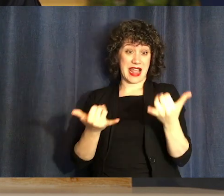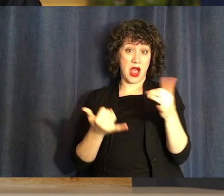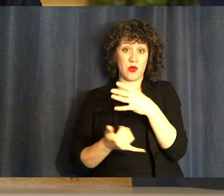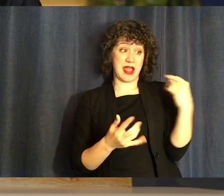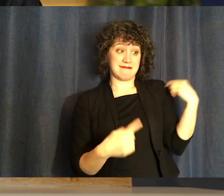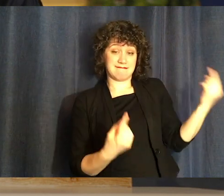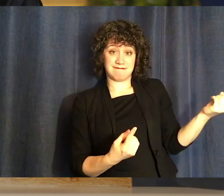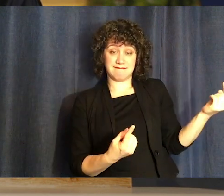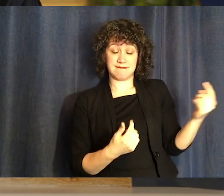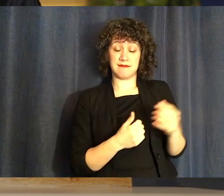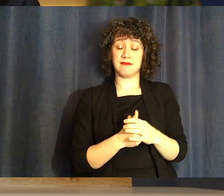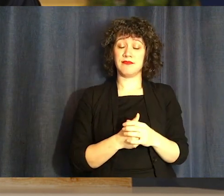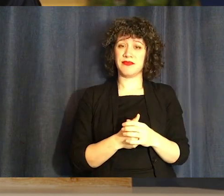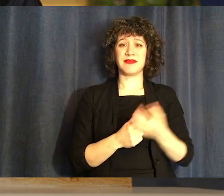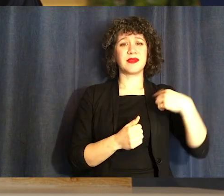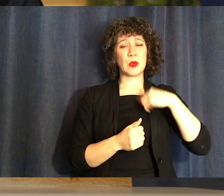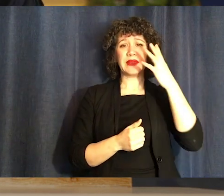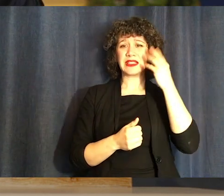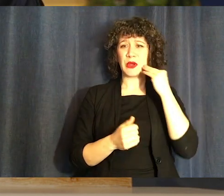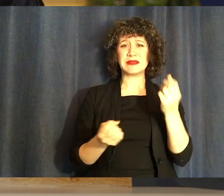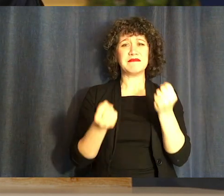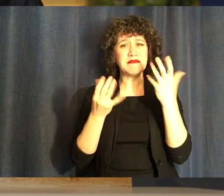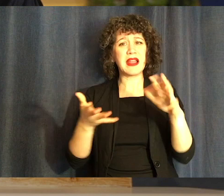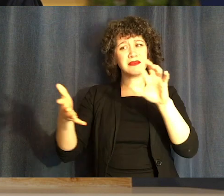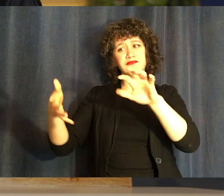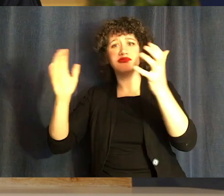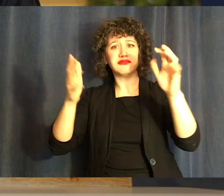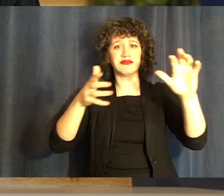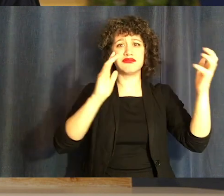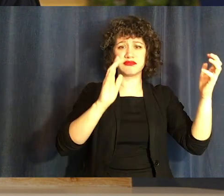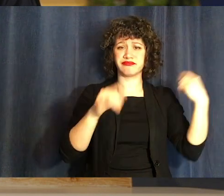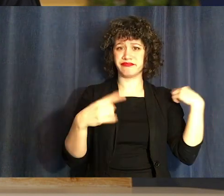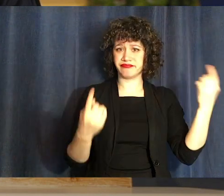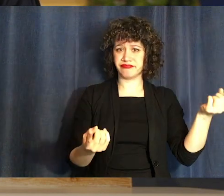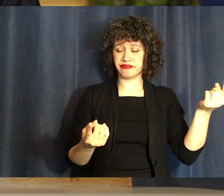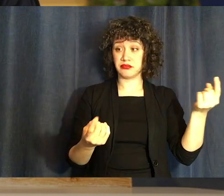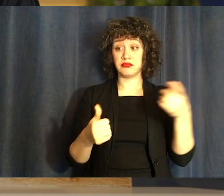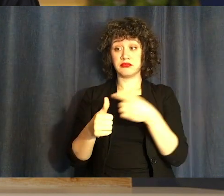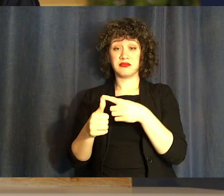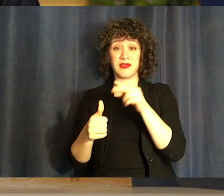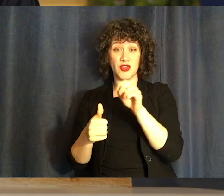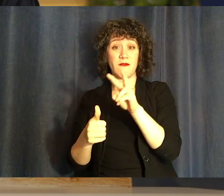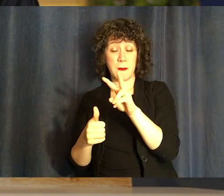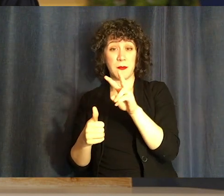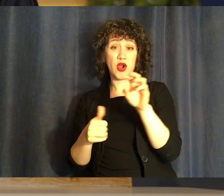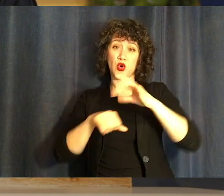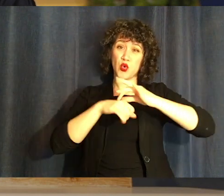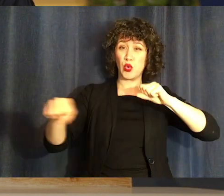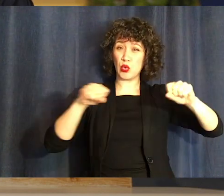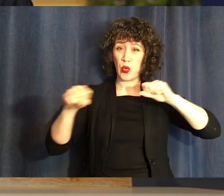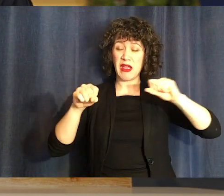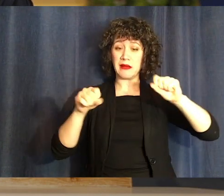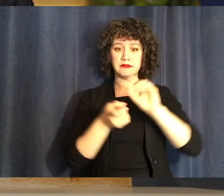a lot of unexpected disruptions during our last 2 years of high school. First, the November earthquake that shook up our lives and reformed